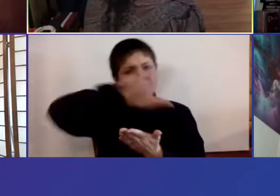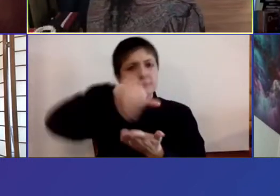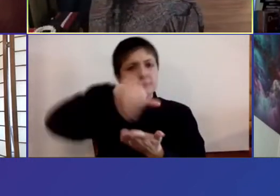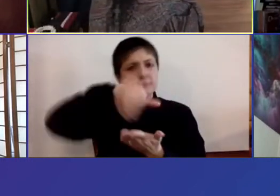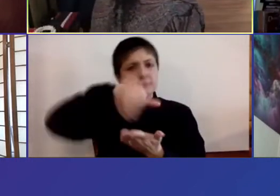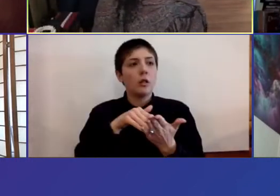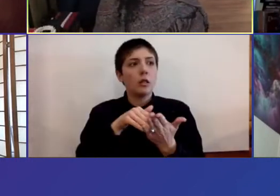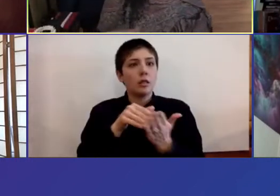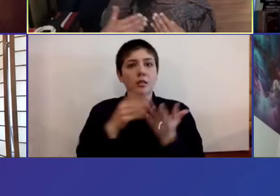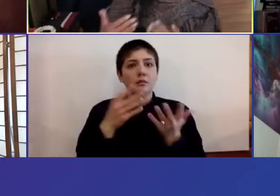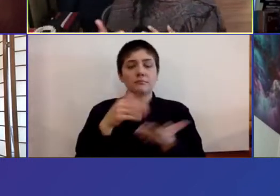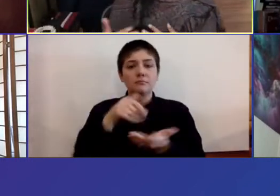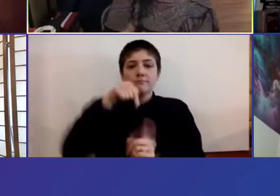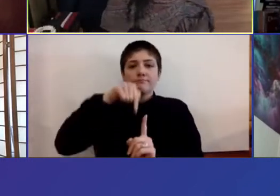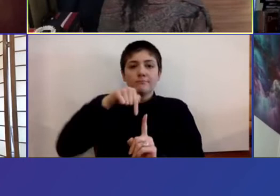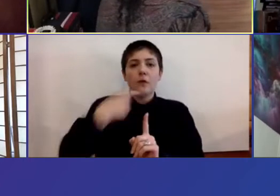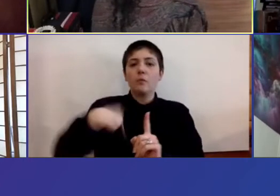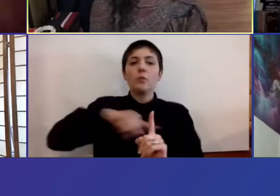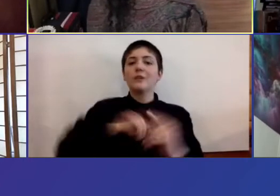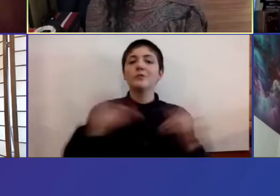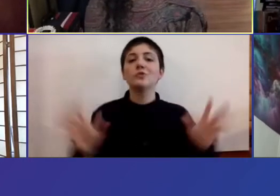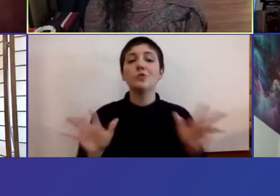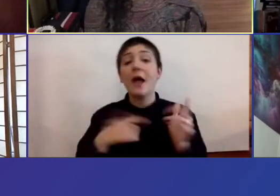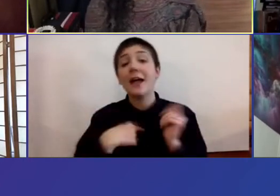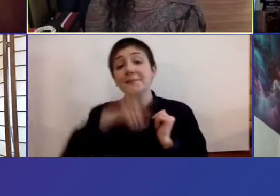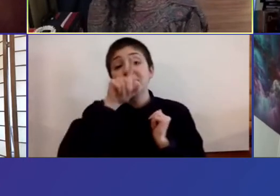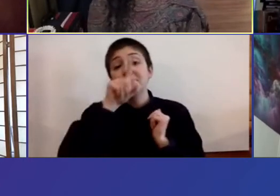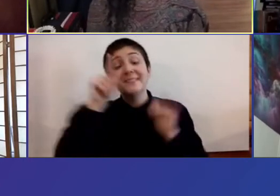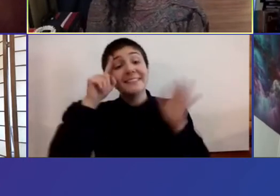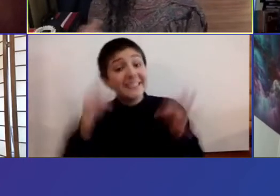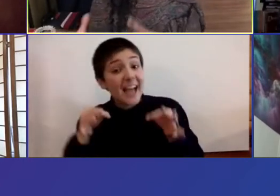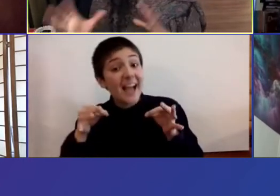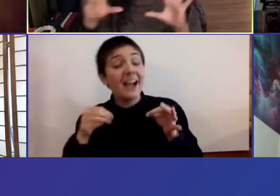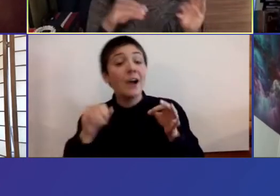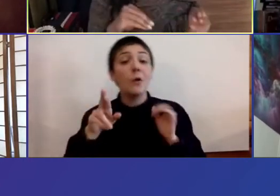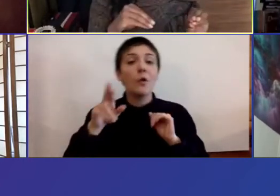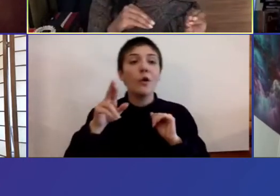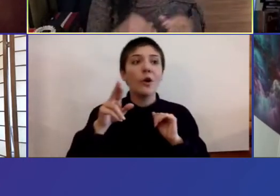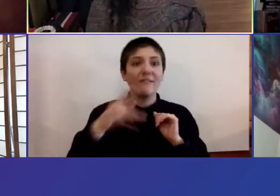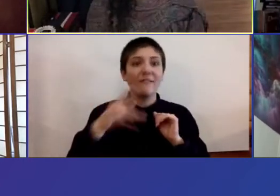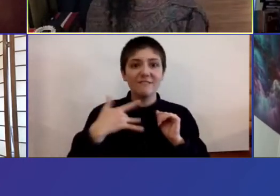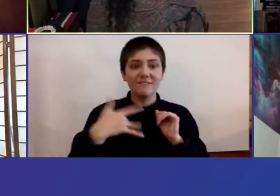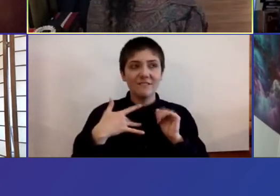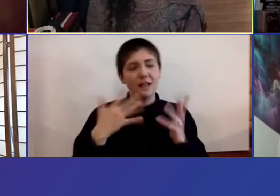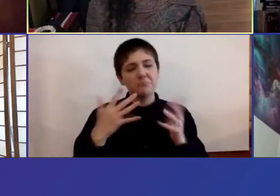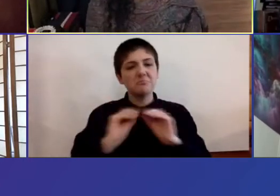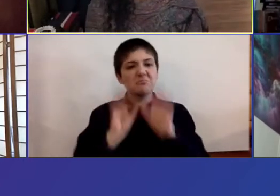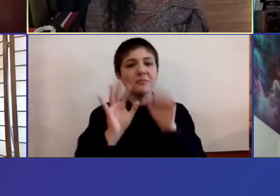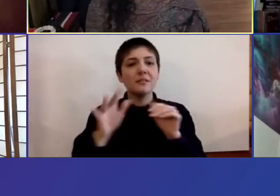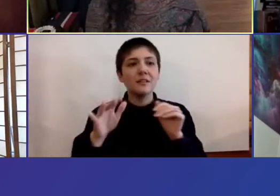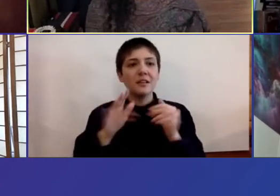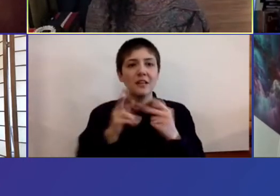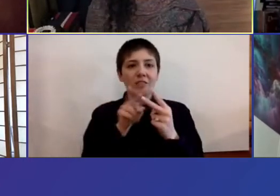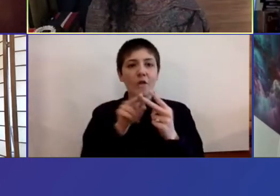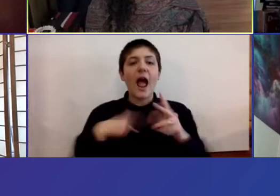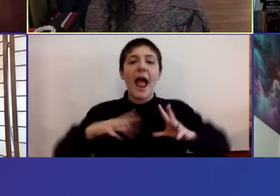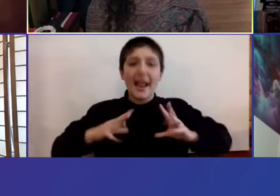do overall, whether we choose to do it or not, like whether we choose to fall into that position or